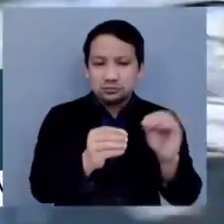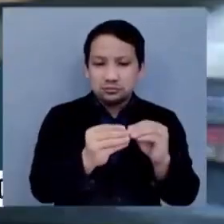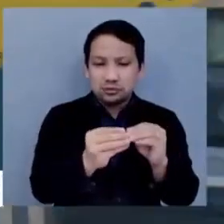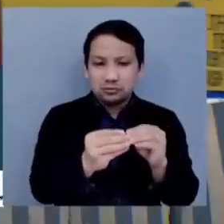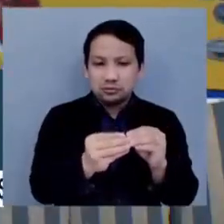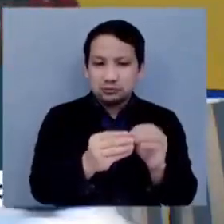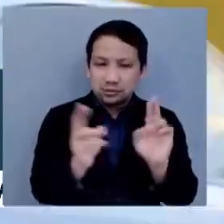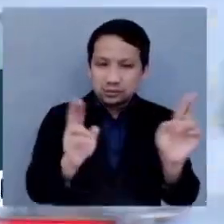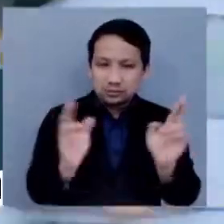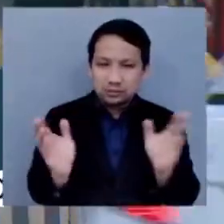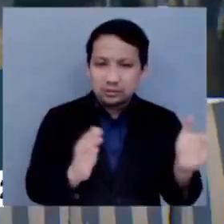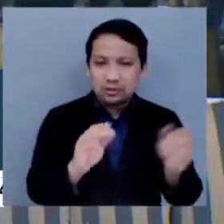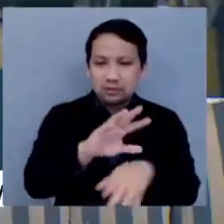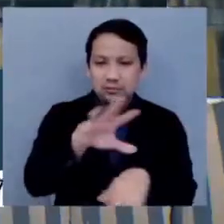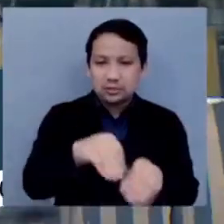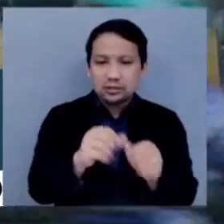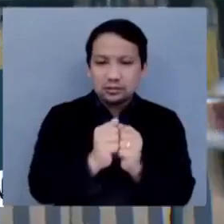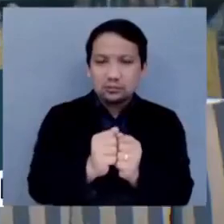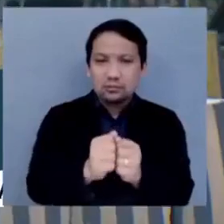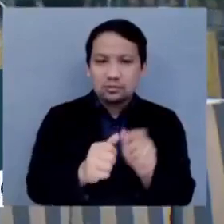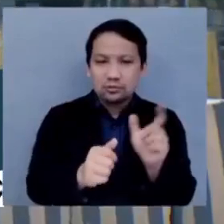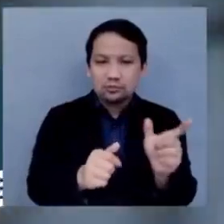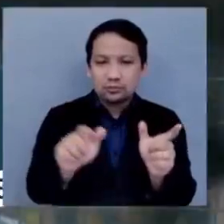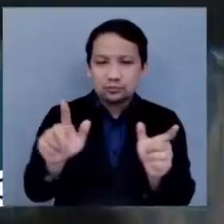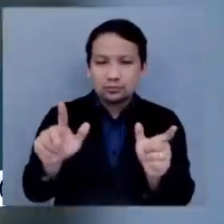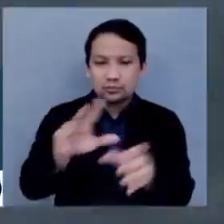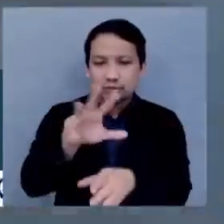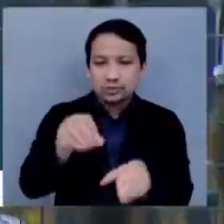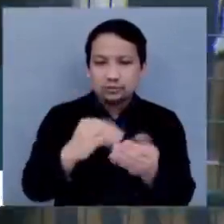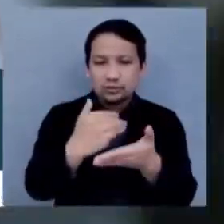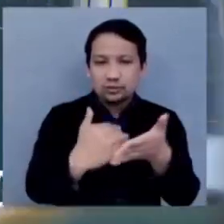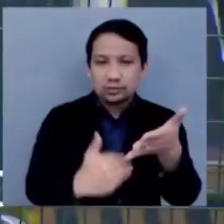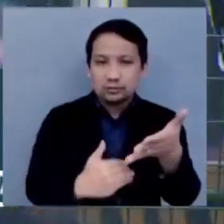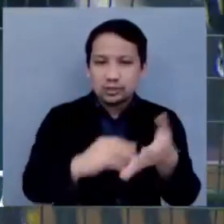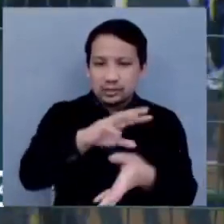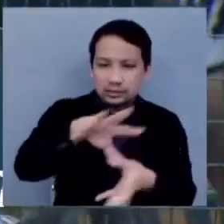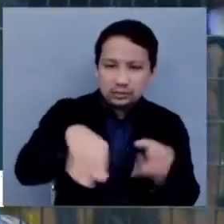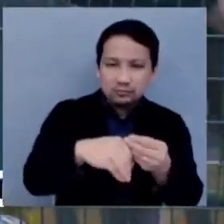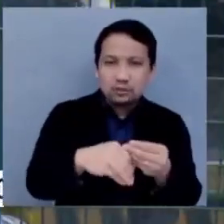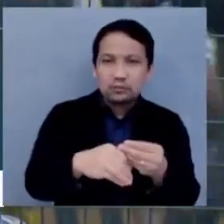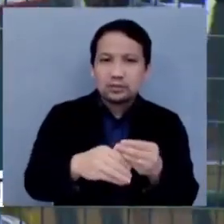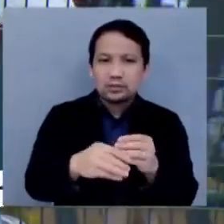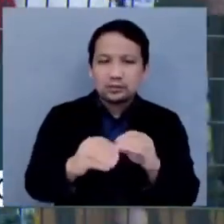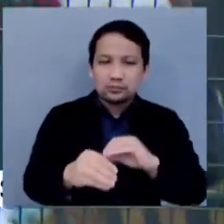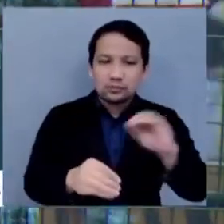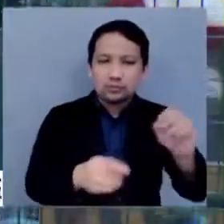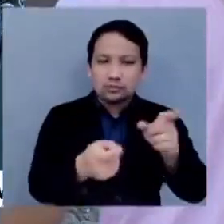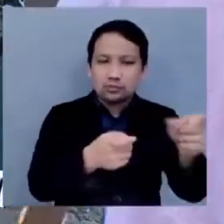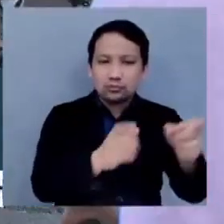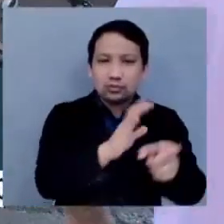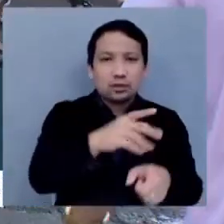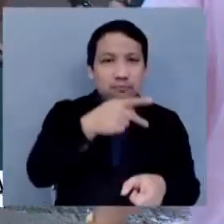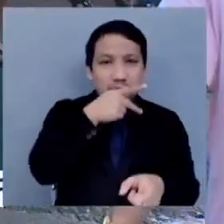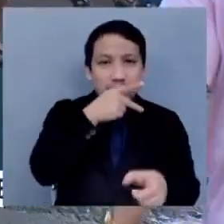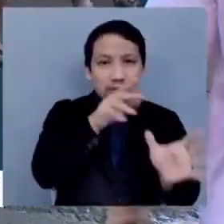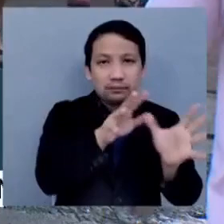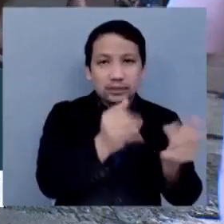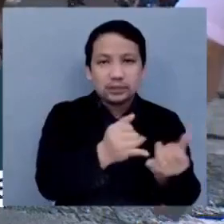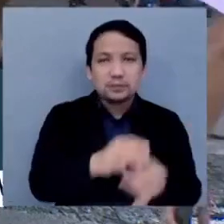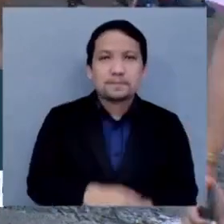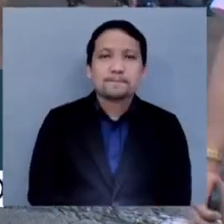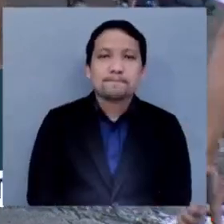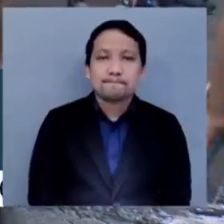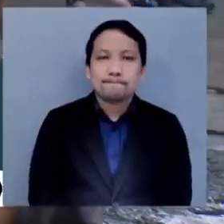That part of their wish list for 2023 is to privatize it. One of the terms Bautista mentioned a while ago is